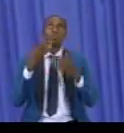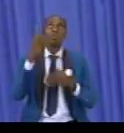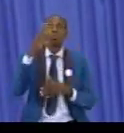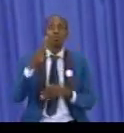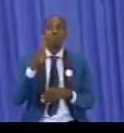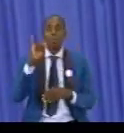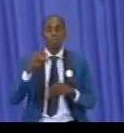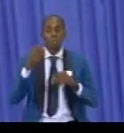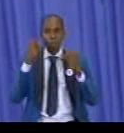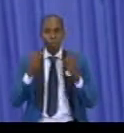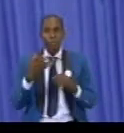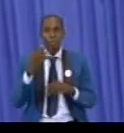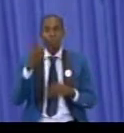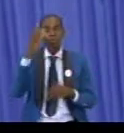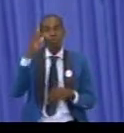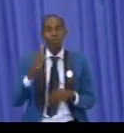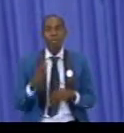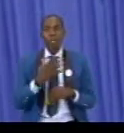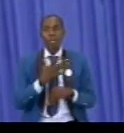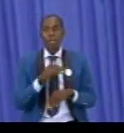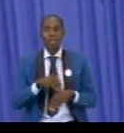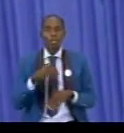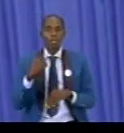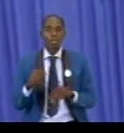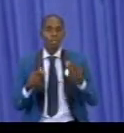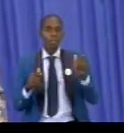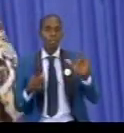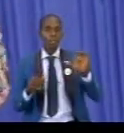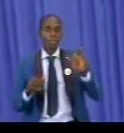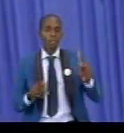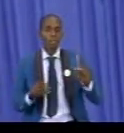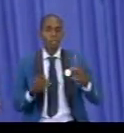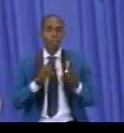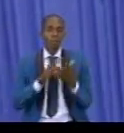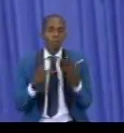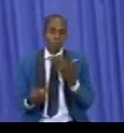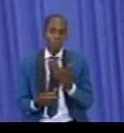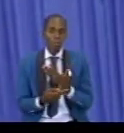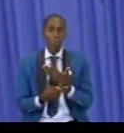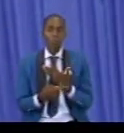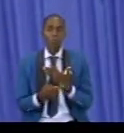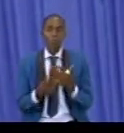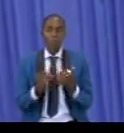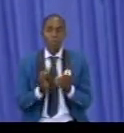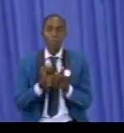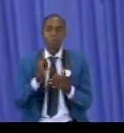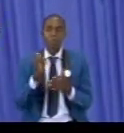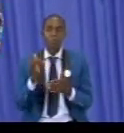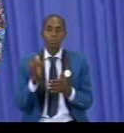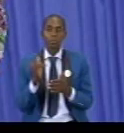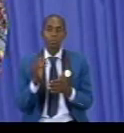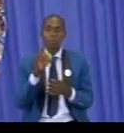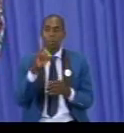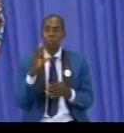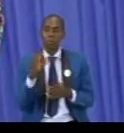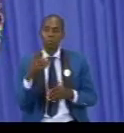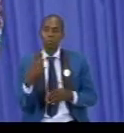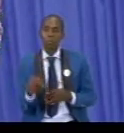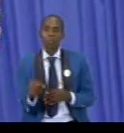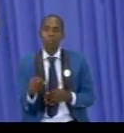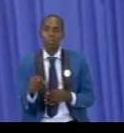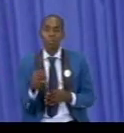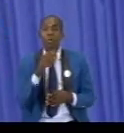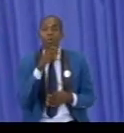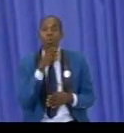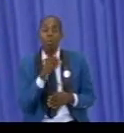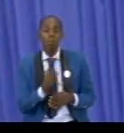of God and the GCK program that Ababa is doing. So I was listening to one of the old